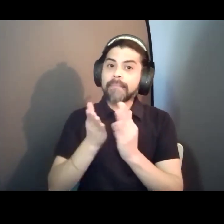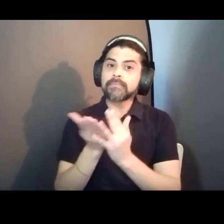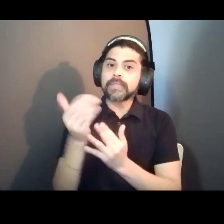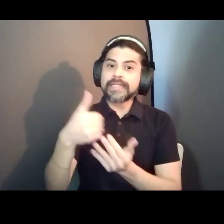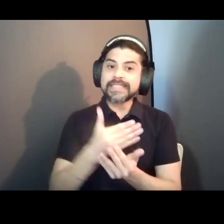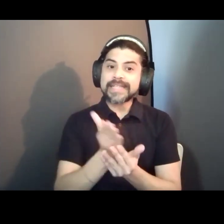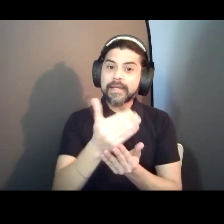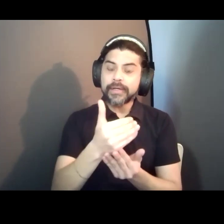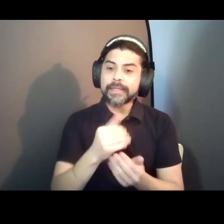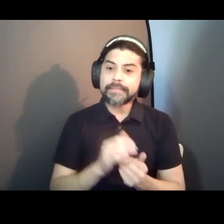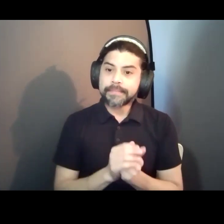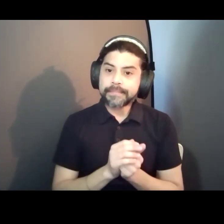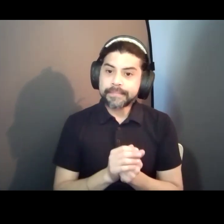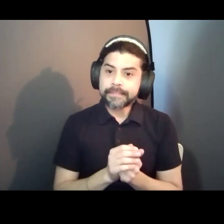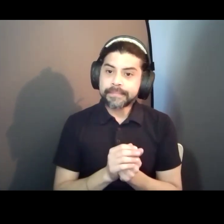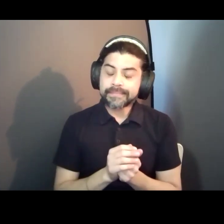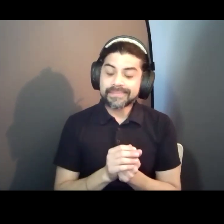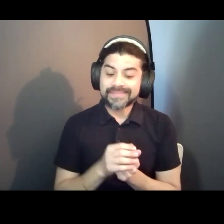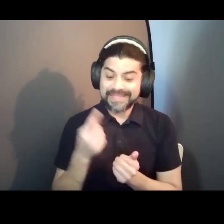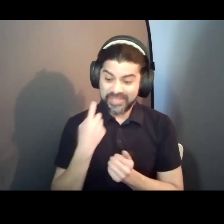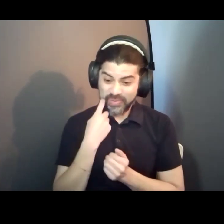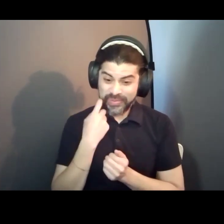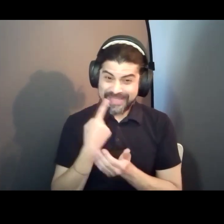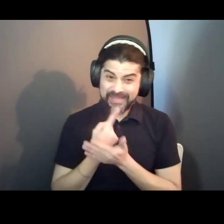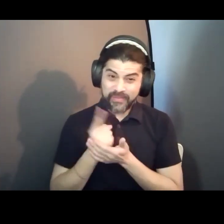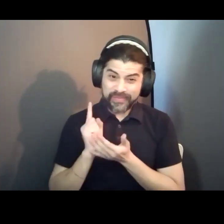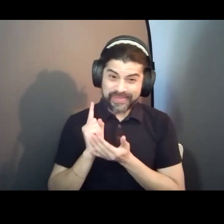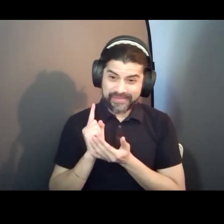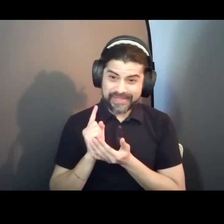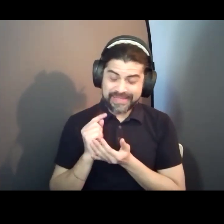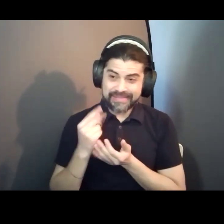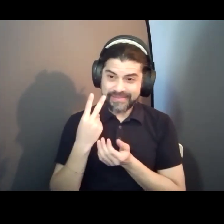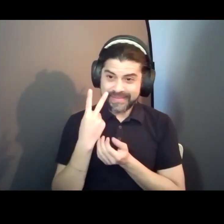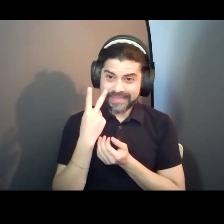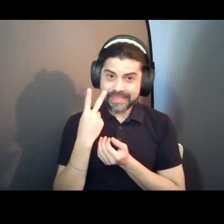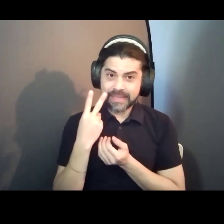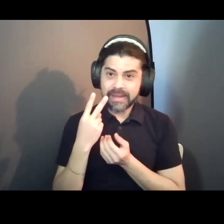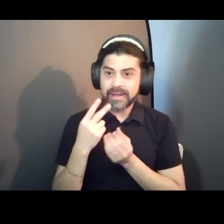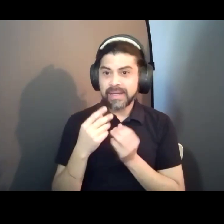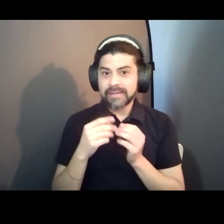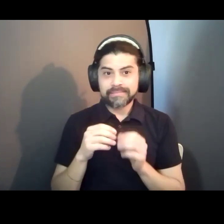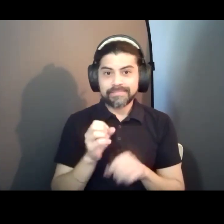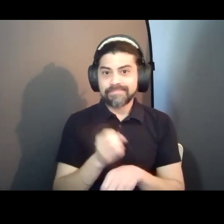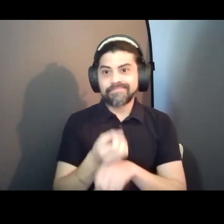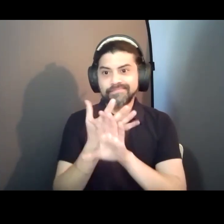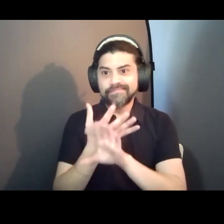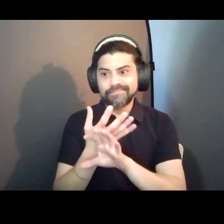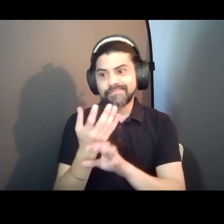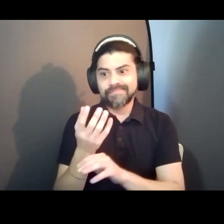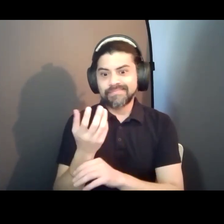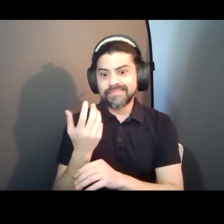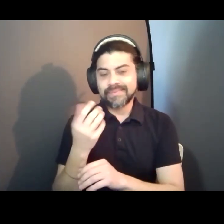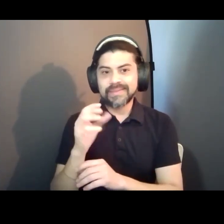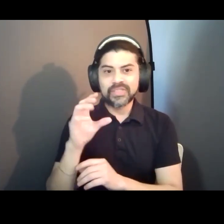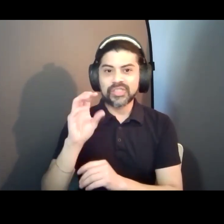just this week we've seen a clip from Dr. Oz, the CMS administrator, that's kind